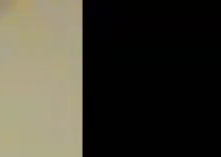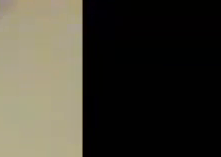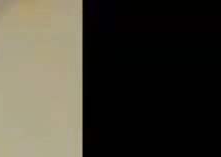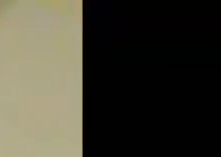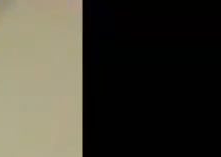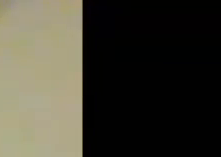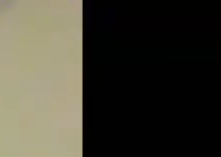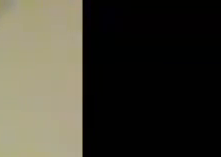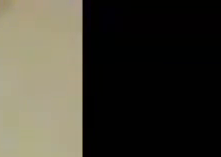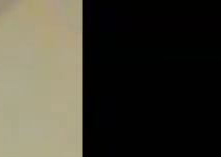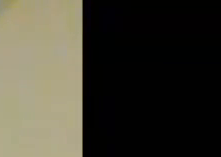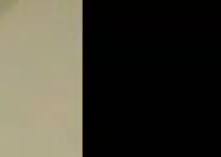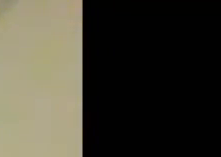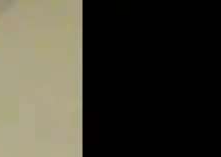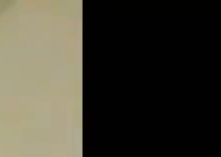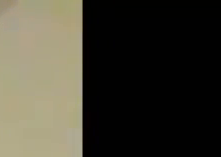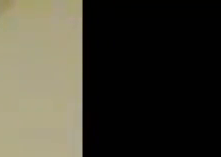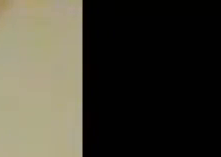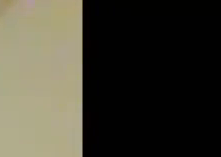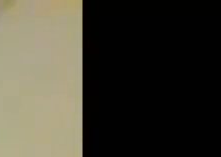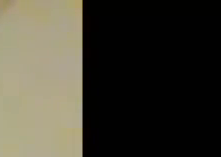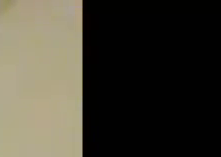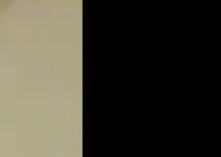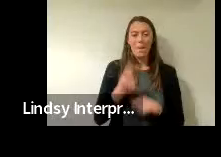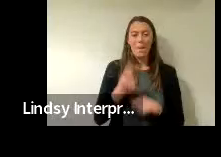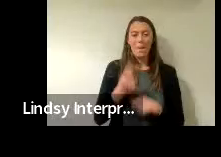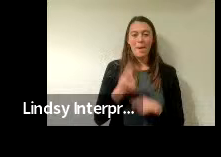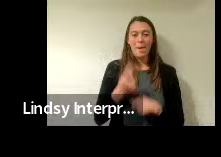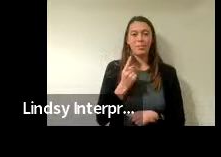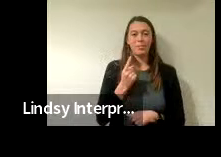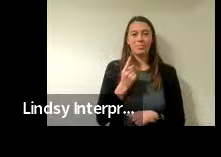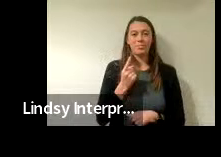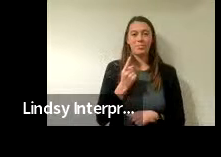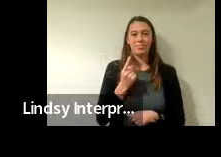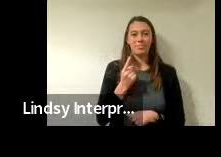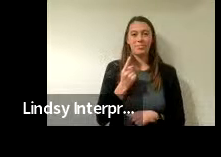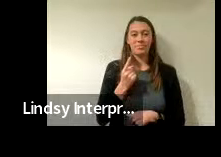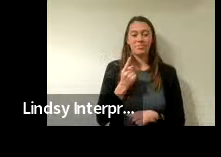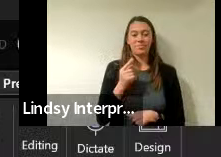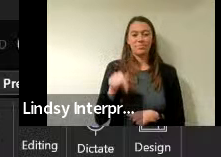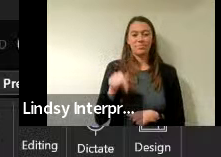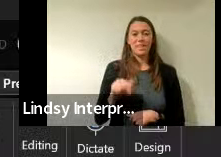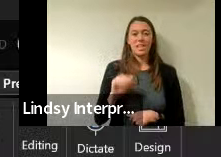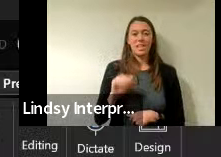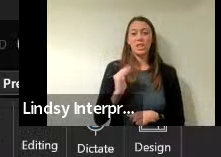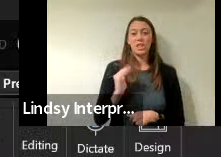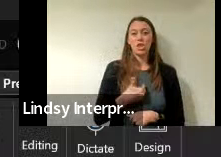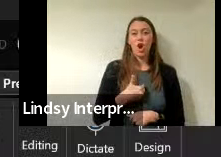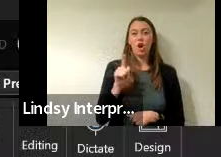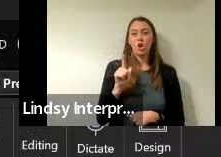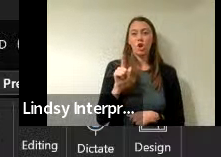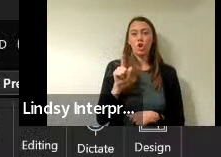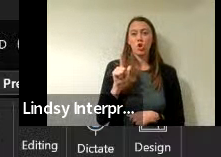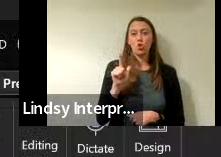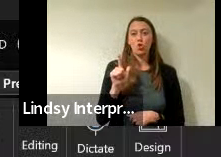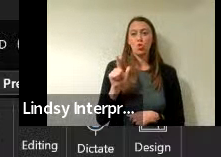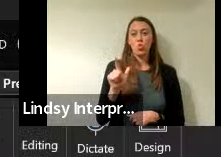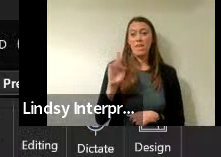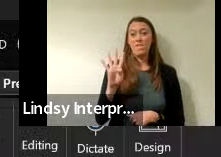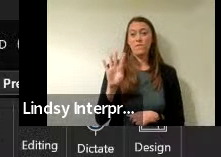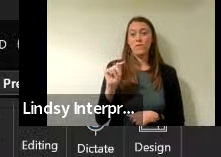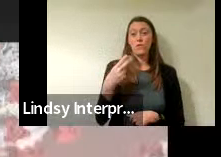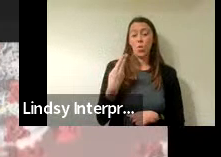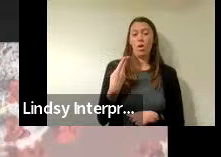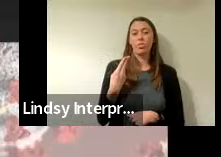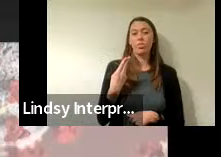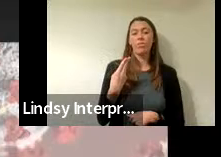So welcome everybody to the 24th Community Advisory Group